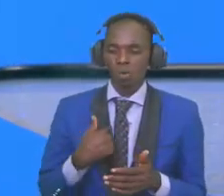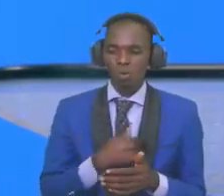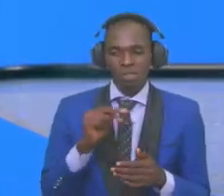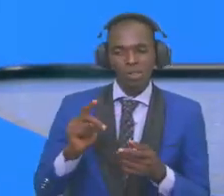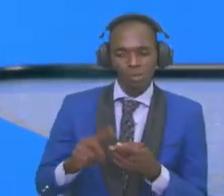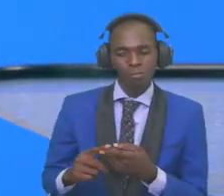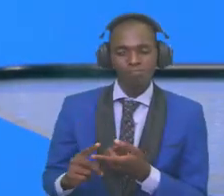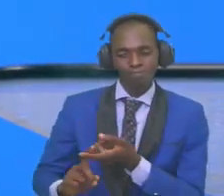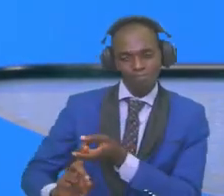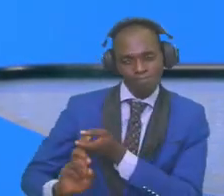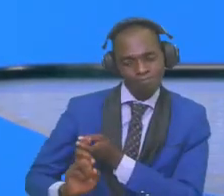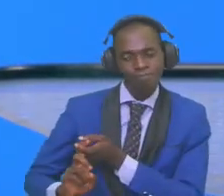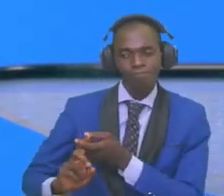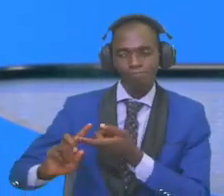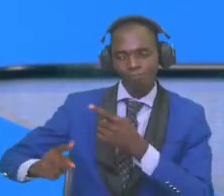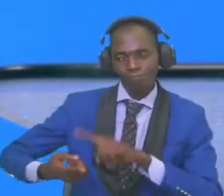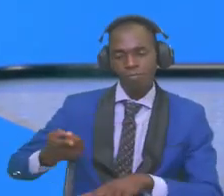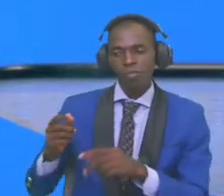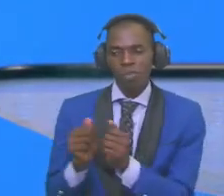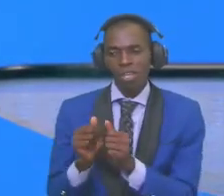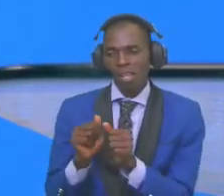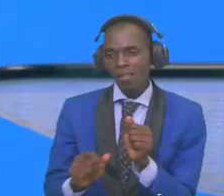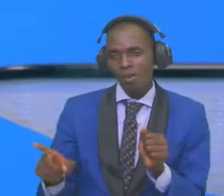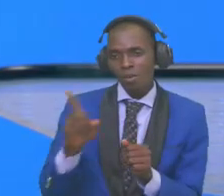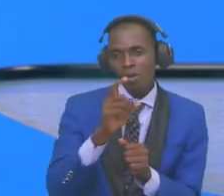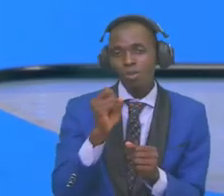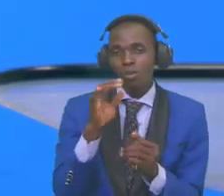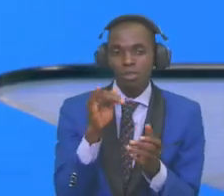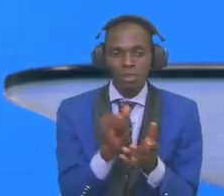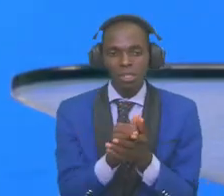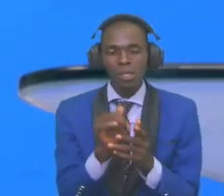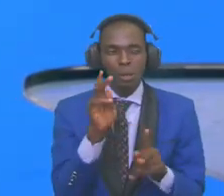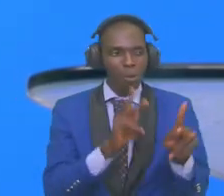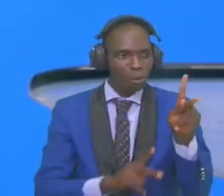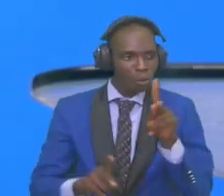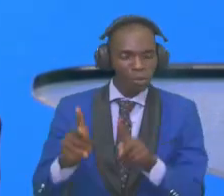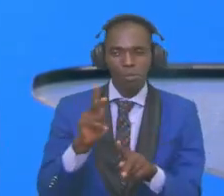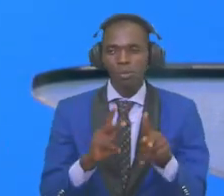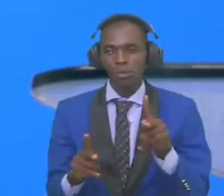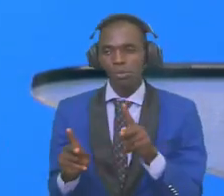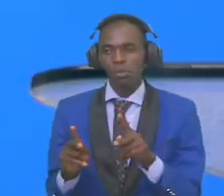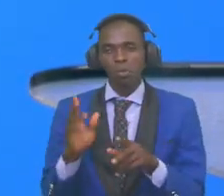befriend everybody so that all the crowd he controls, he will help